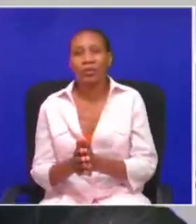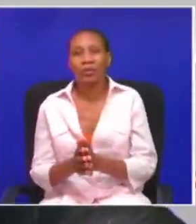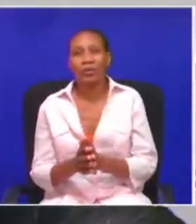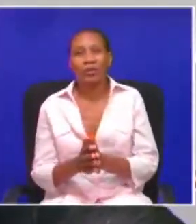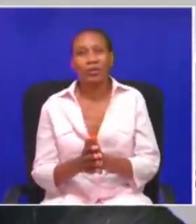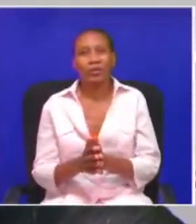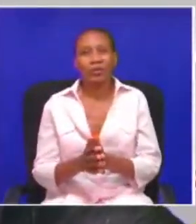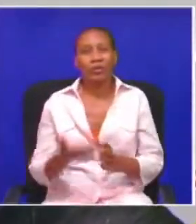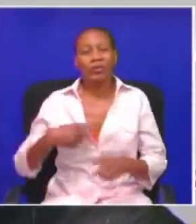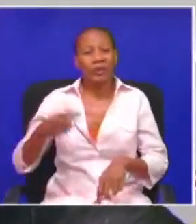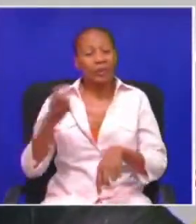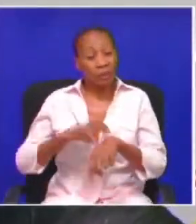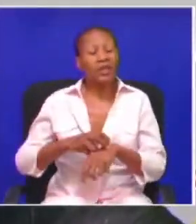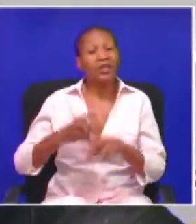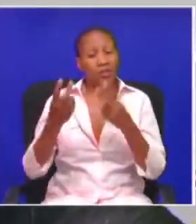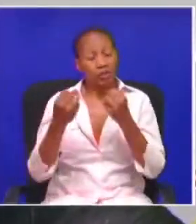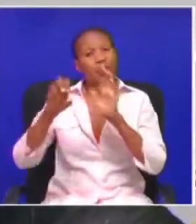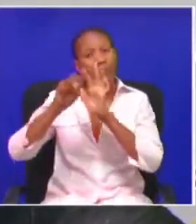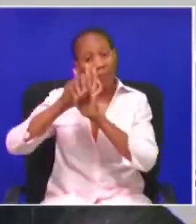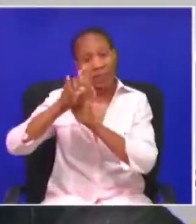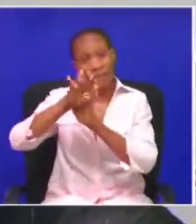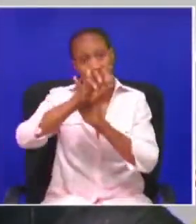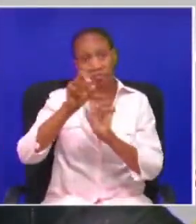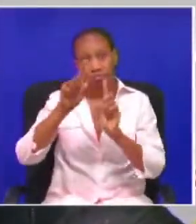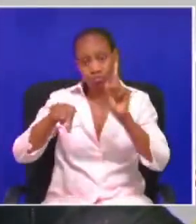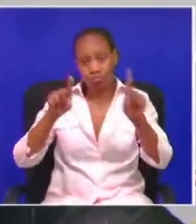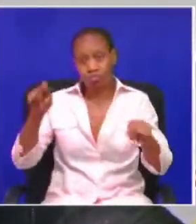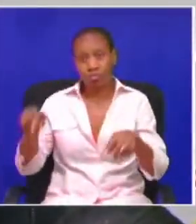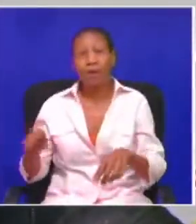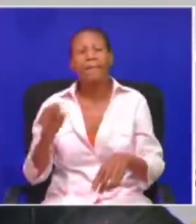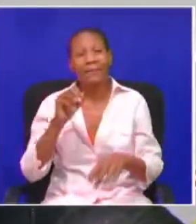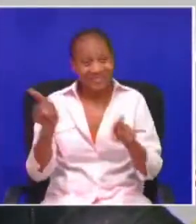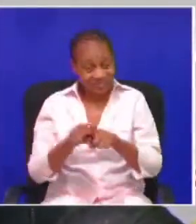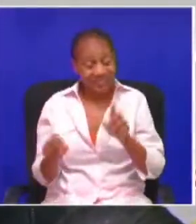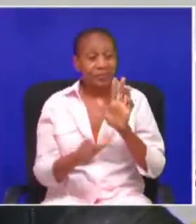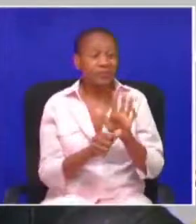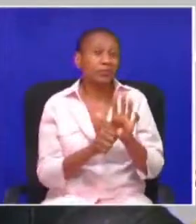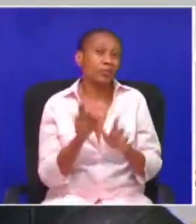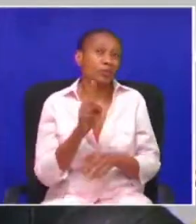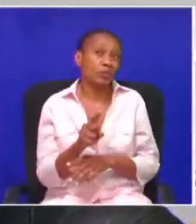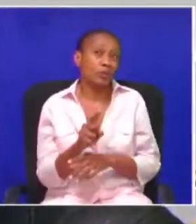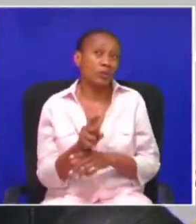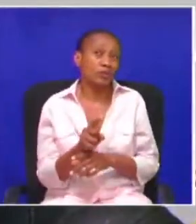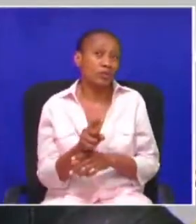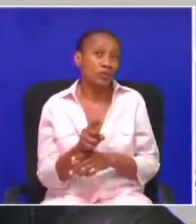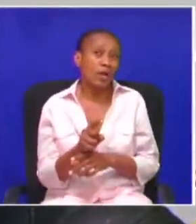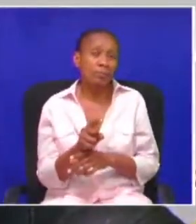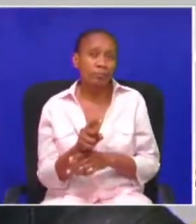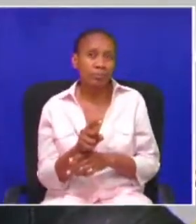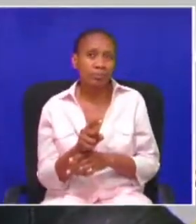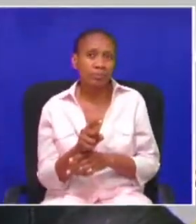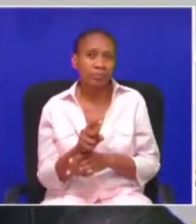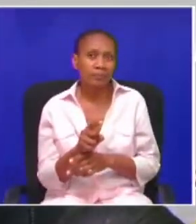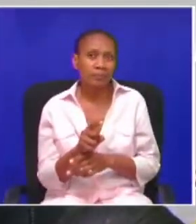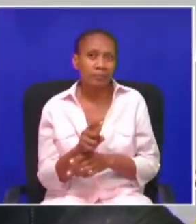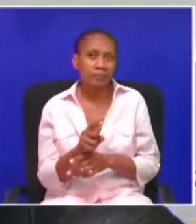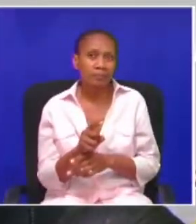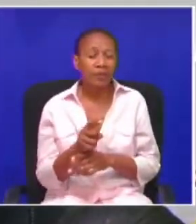find new markets for our products. But just as important, I believe, is to attract effective direct foreign